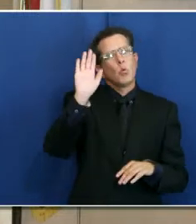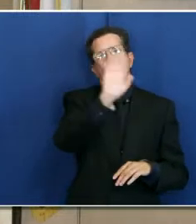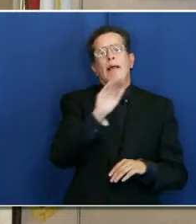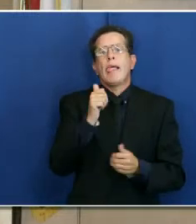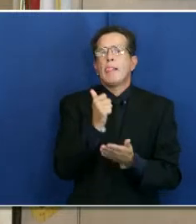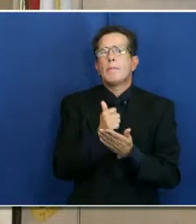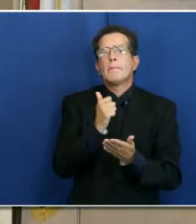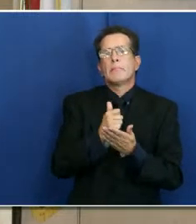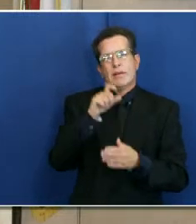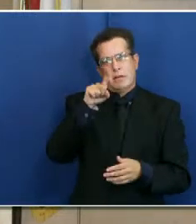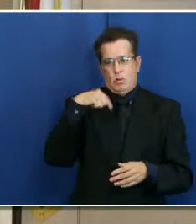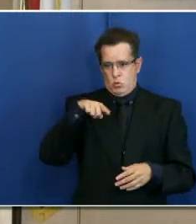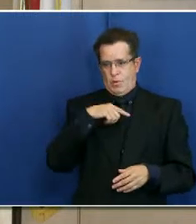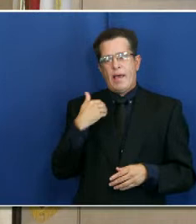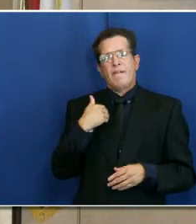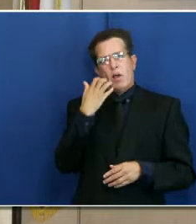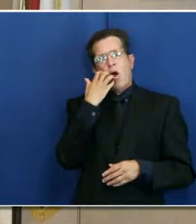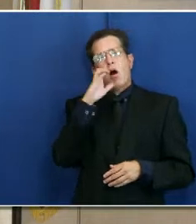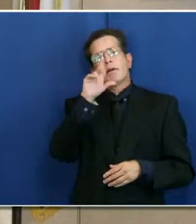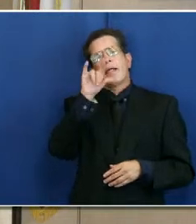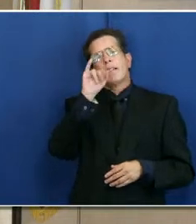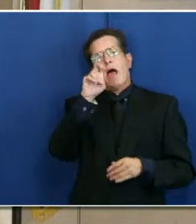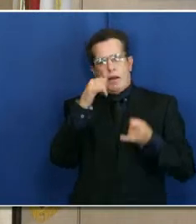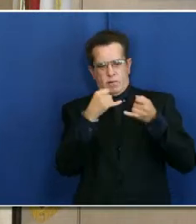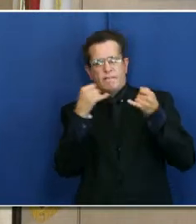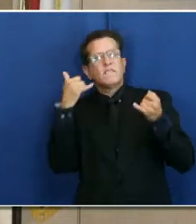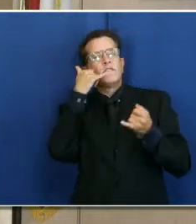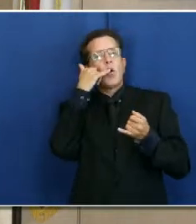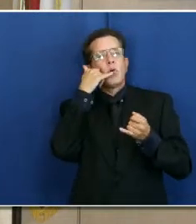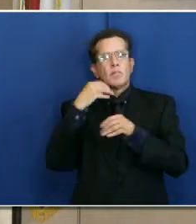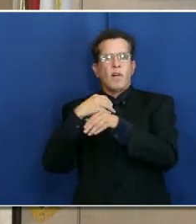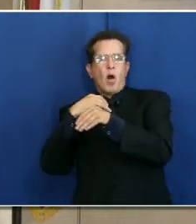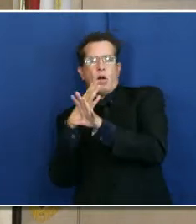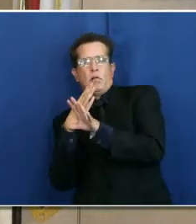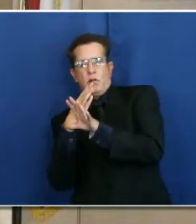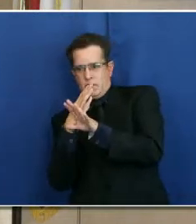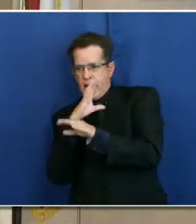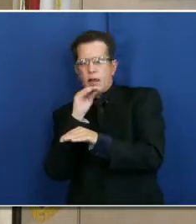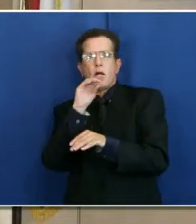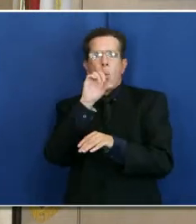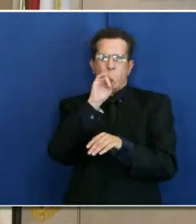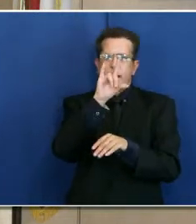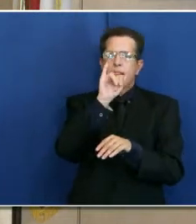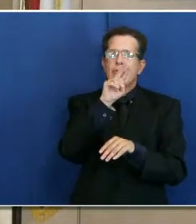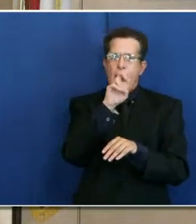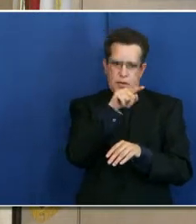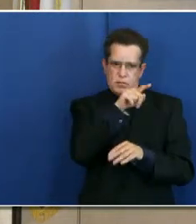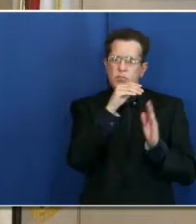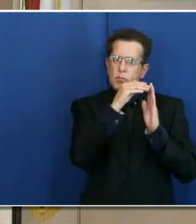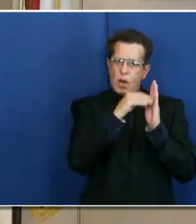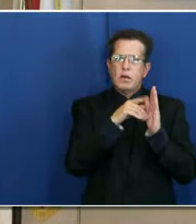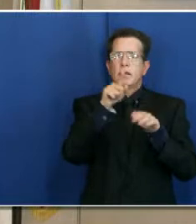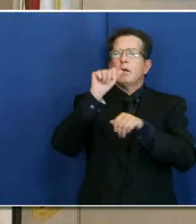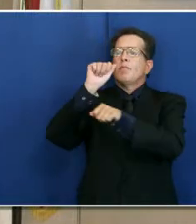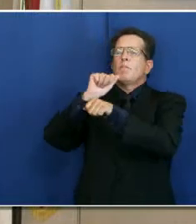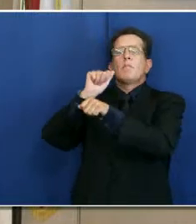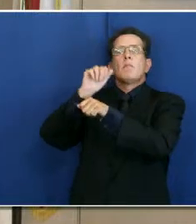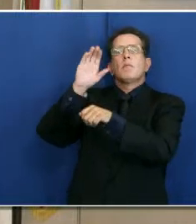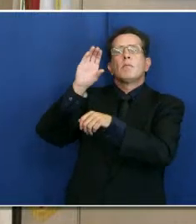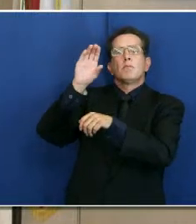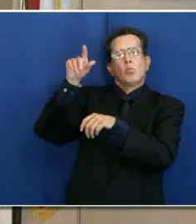we actually have a hotline, but we're transitioning that to a online notice where employers can let us know